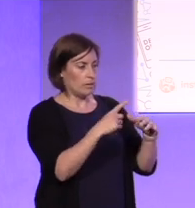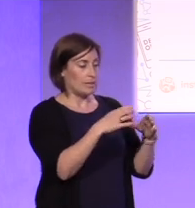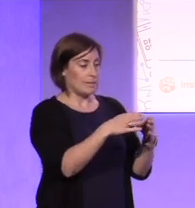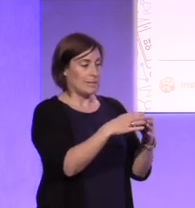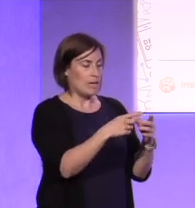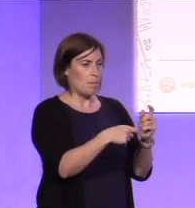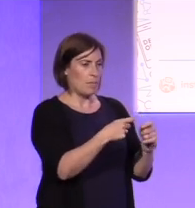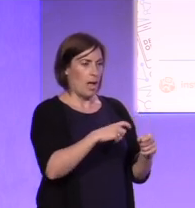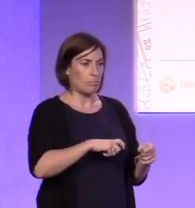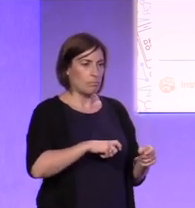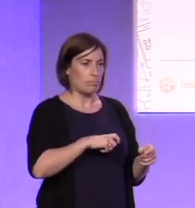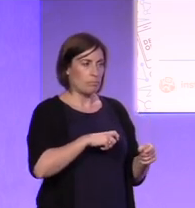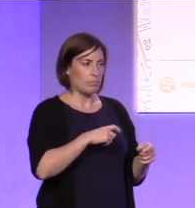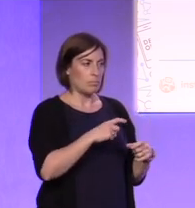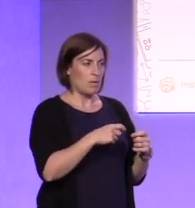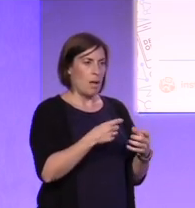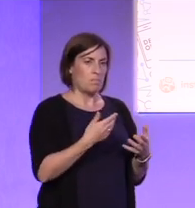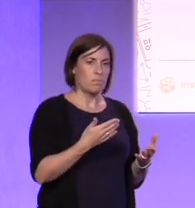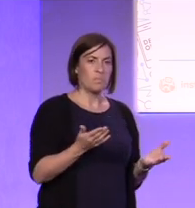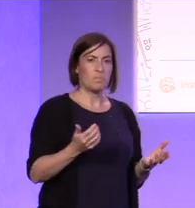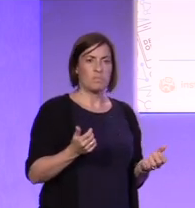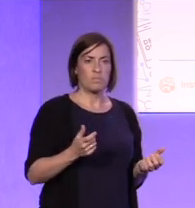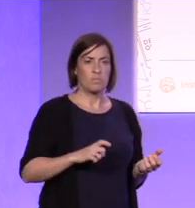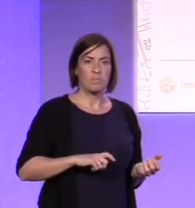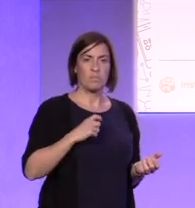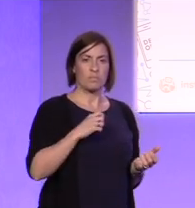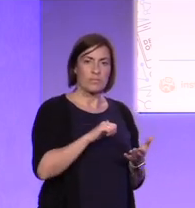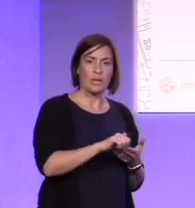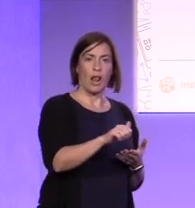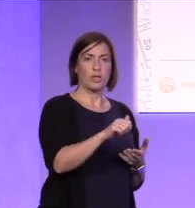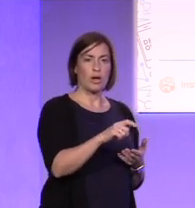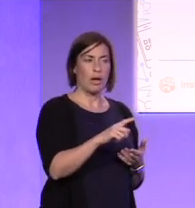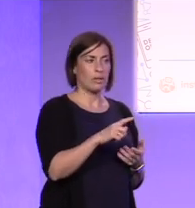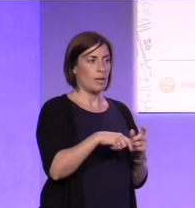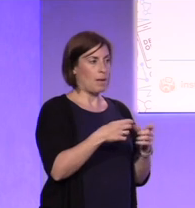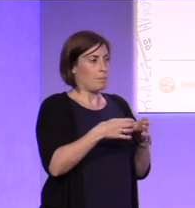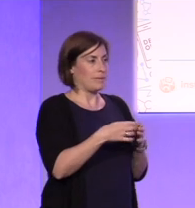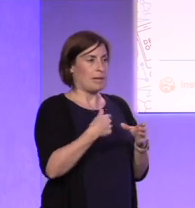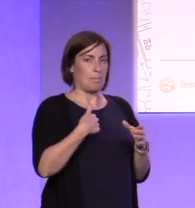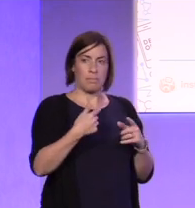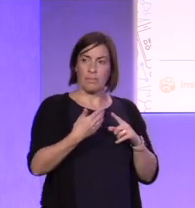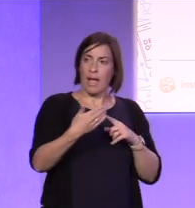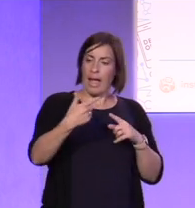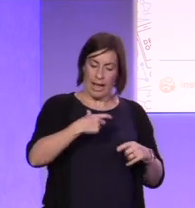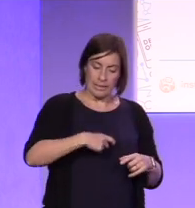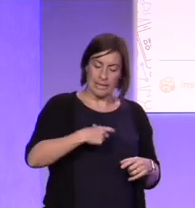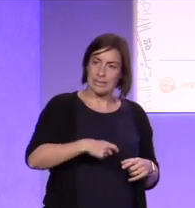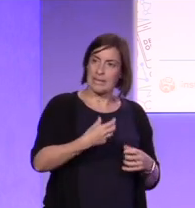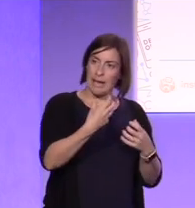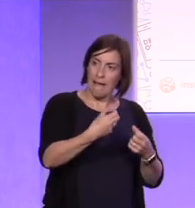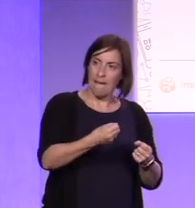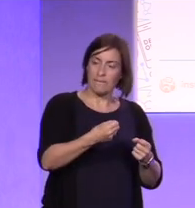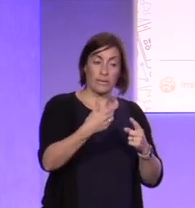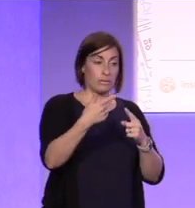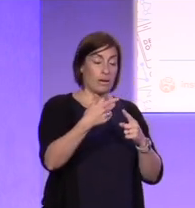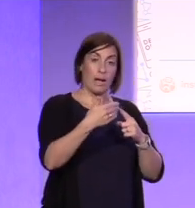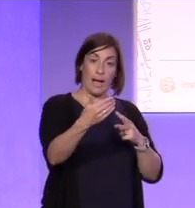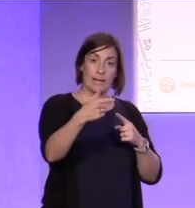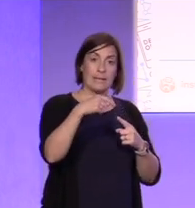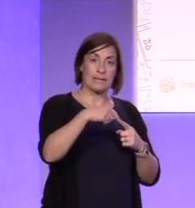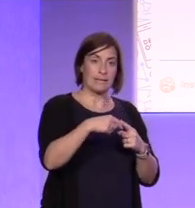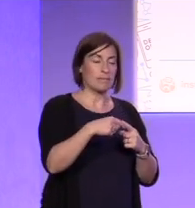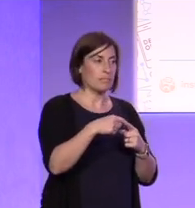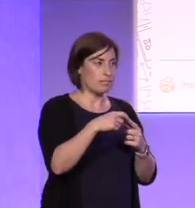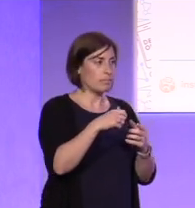more overt. It became the identity for the team. So what do you do for a team that has a very strong identity? You